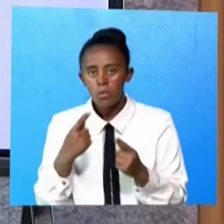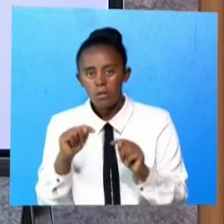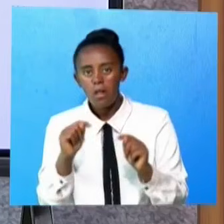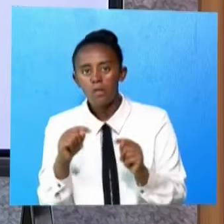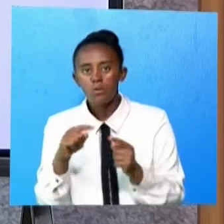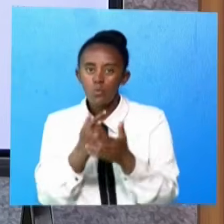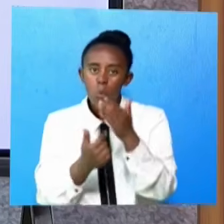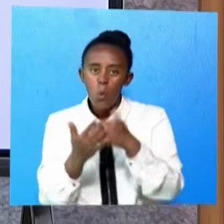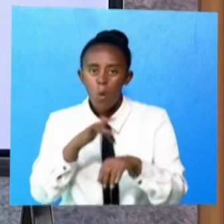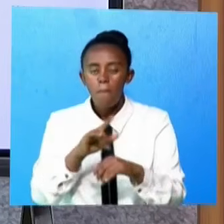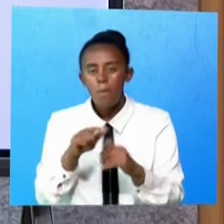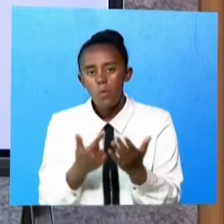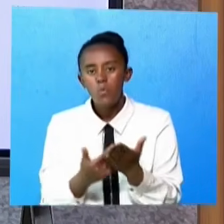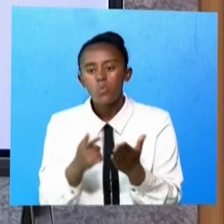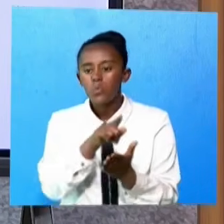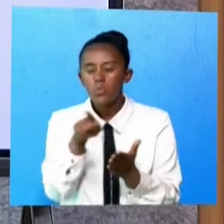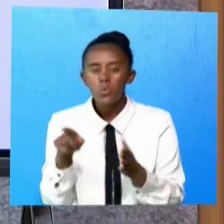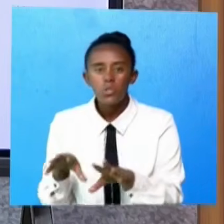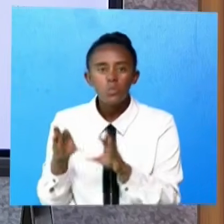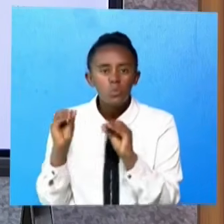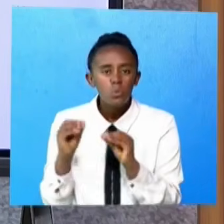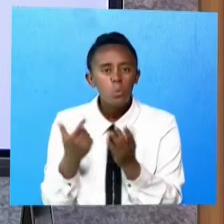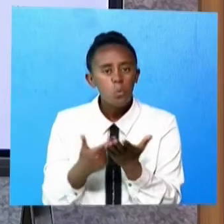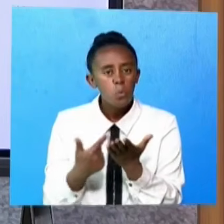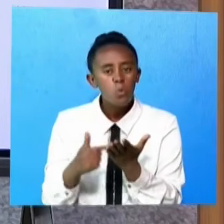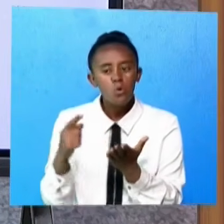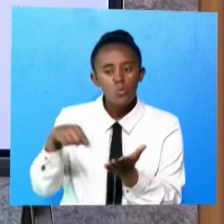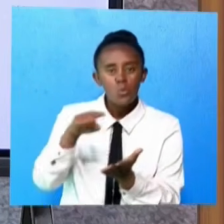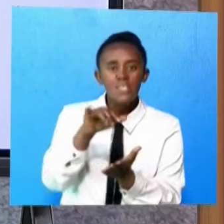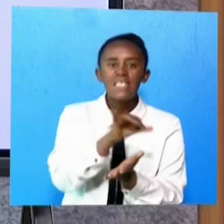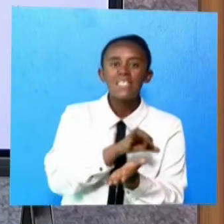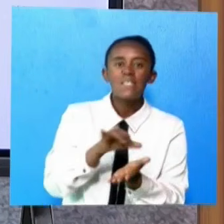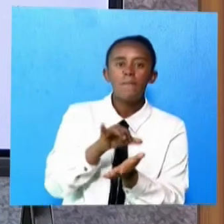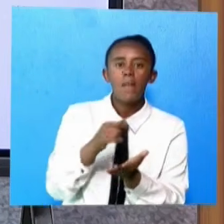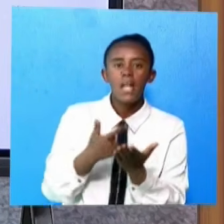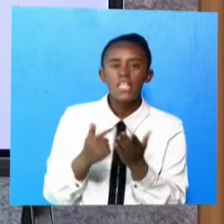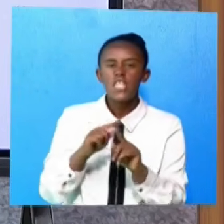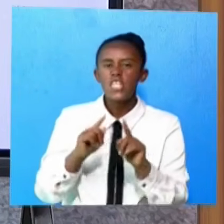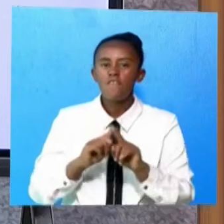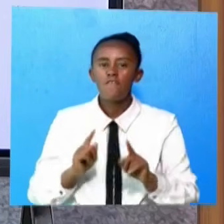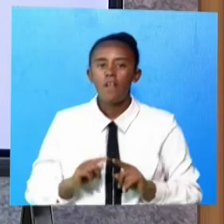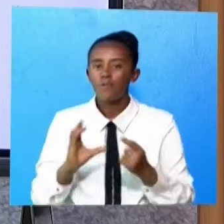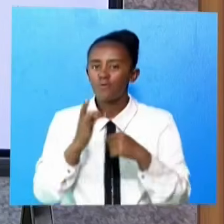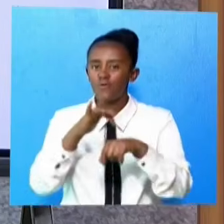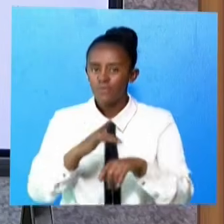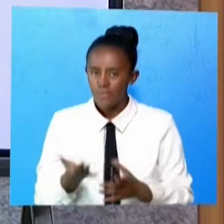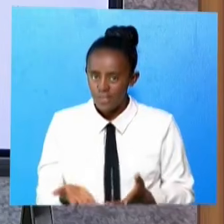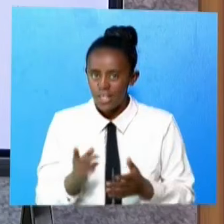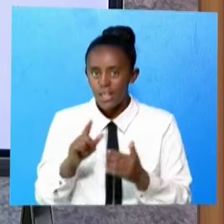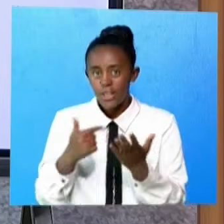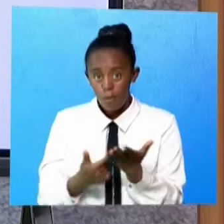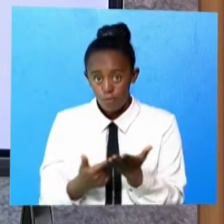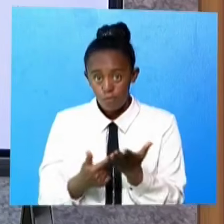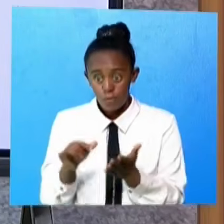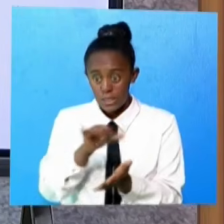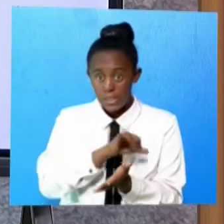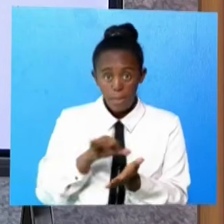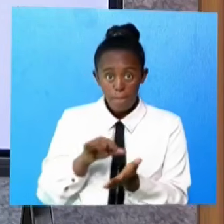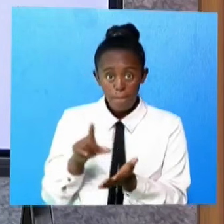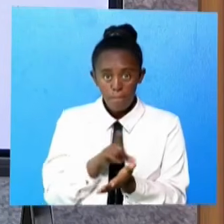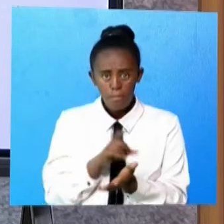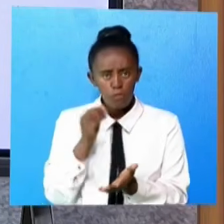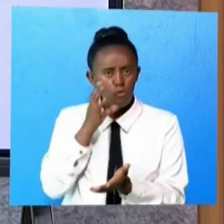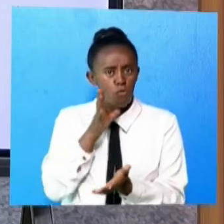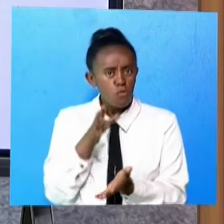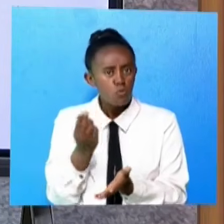talk about those students, those peoples who are similar in different contexts. Therefore, when they are similar, don't forget